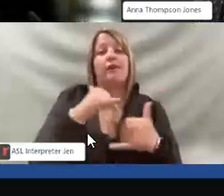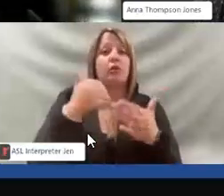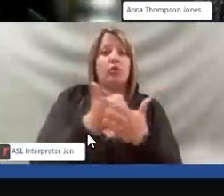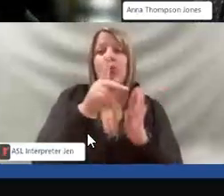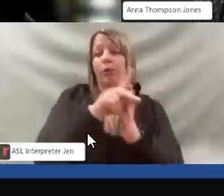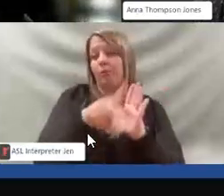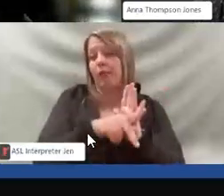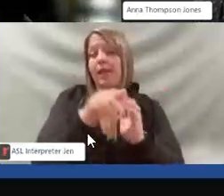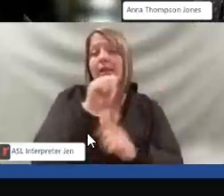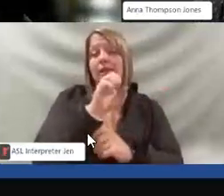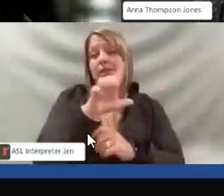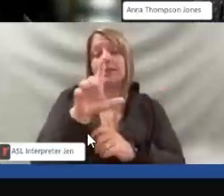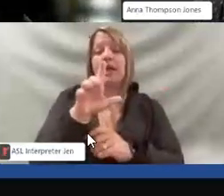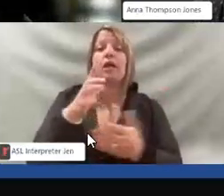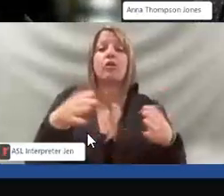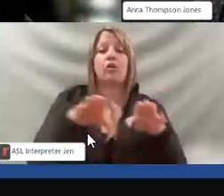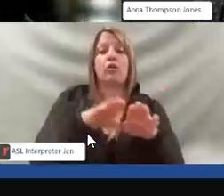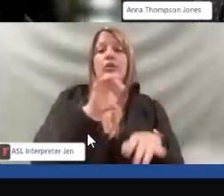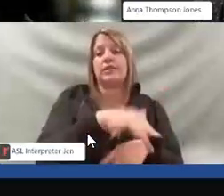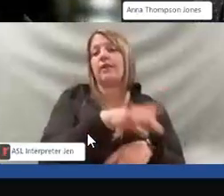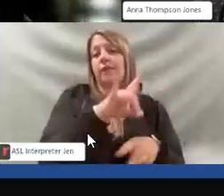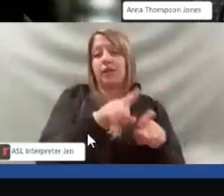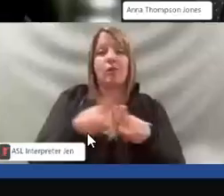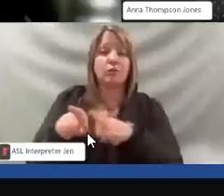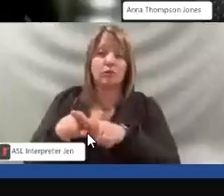place, and ACL also closed that finding.